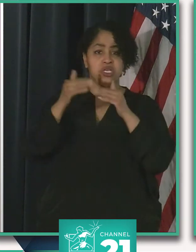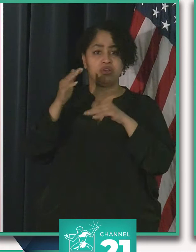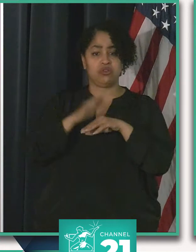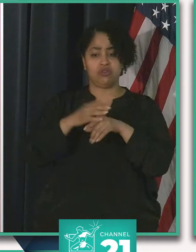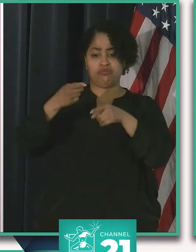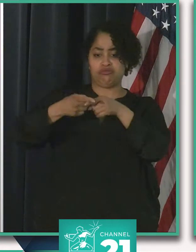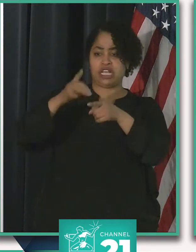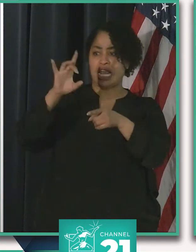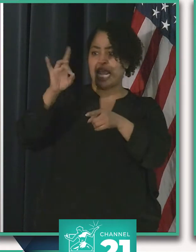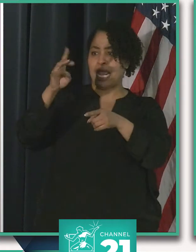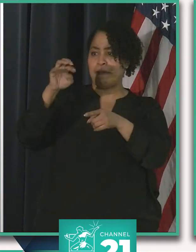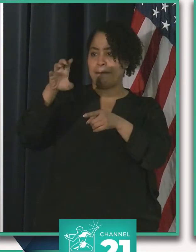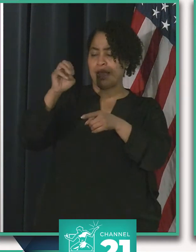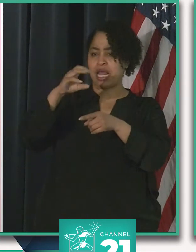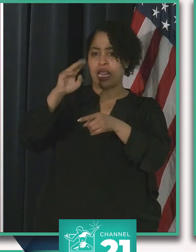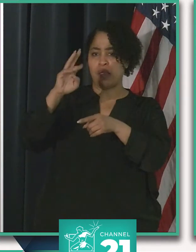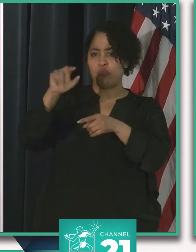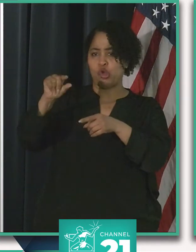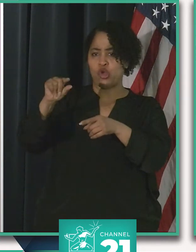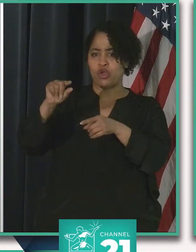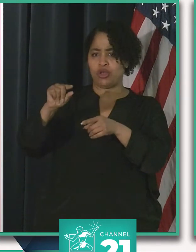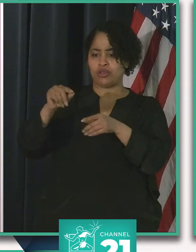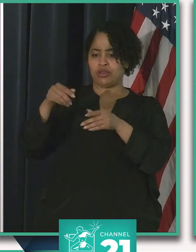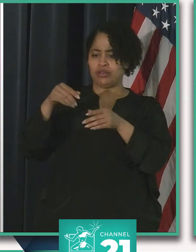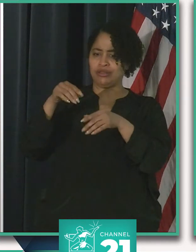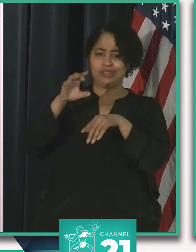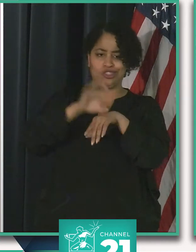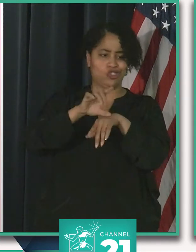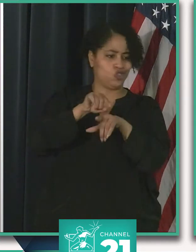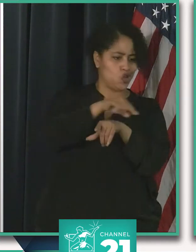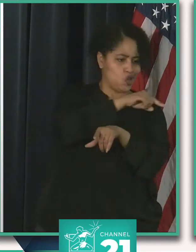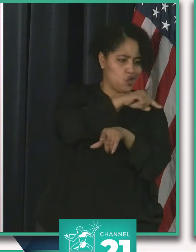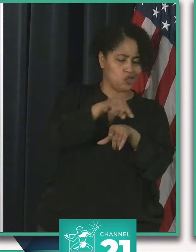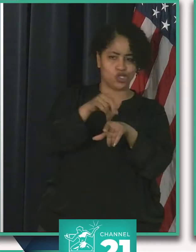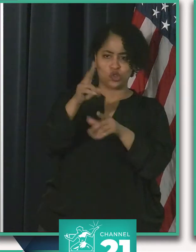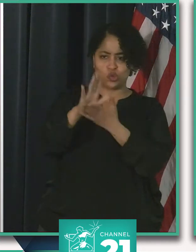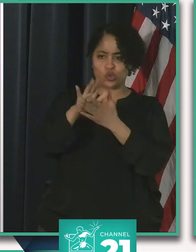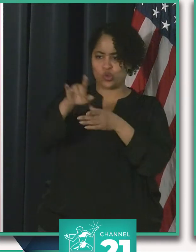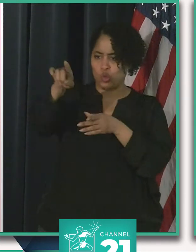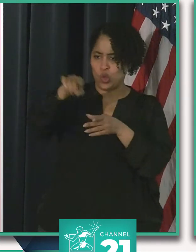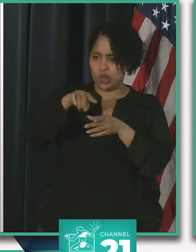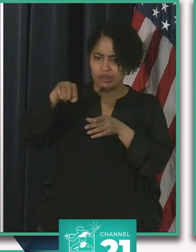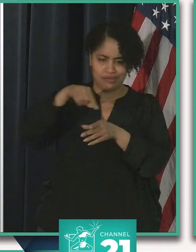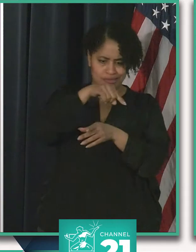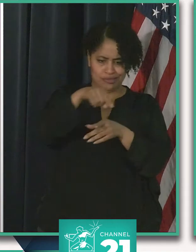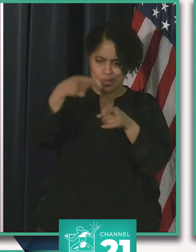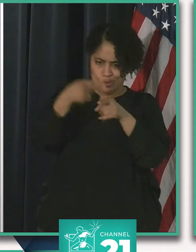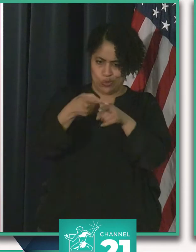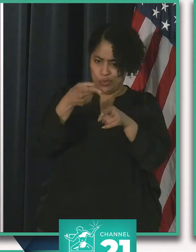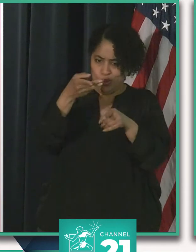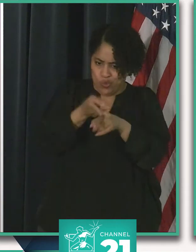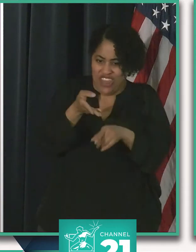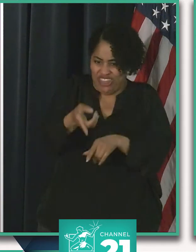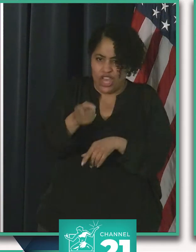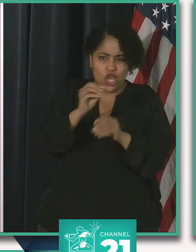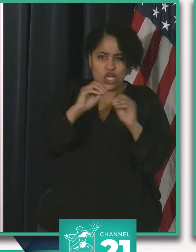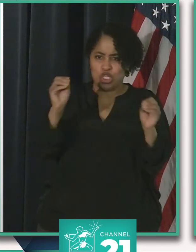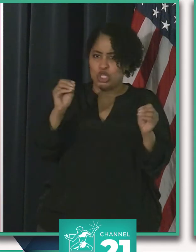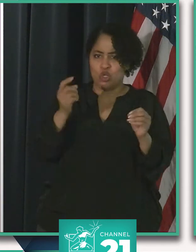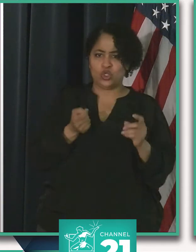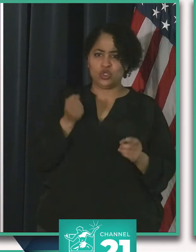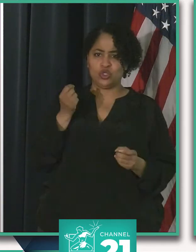and 8 Mile within walking distance of a church and two schools? There are no strip clubs on